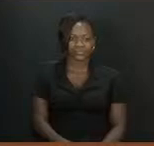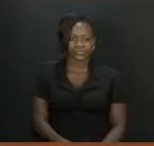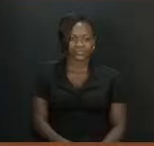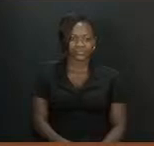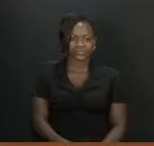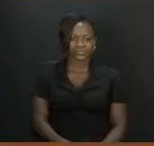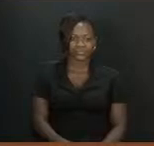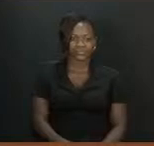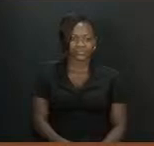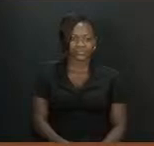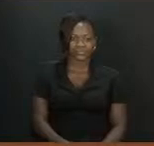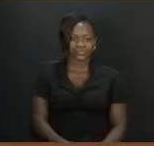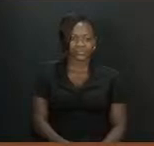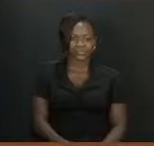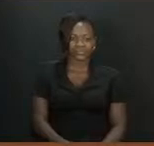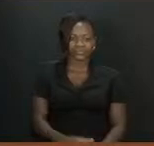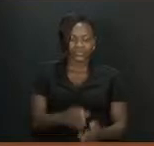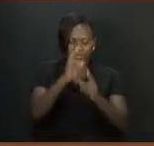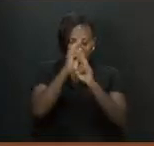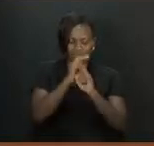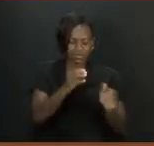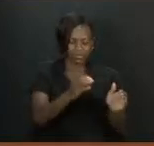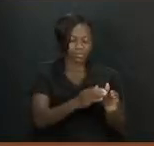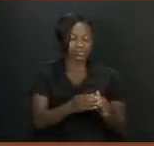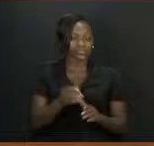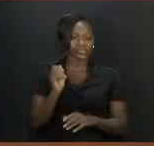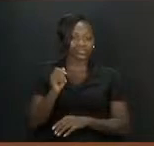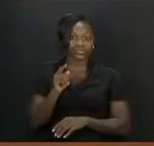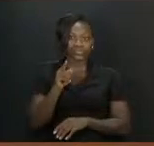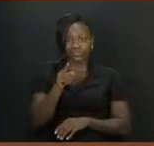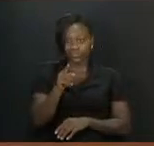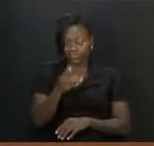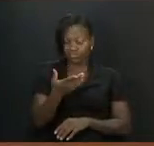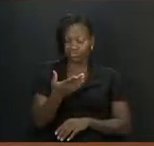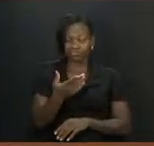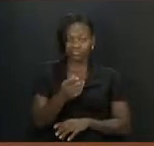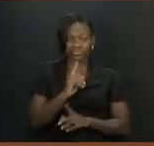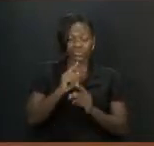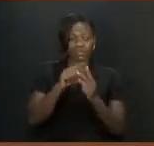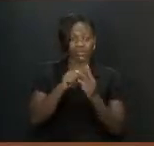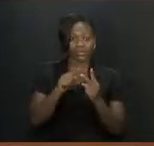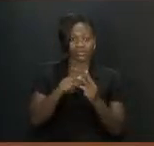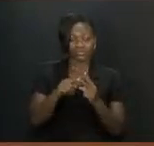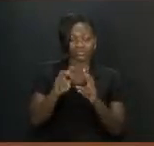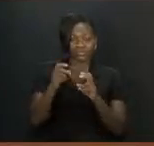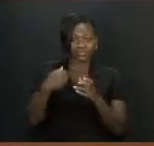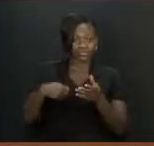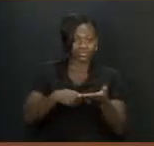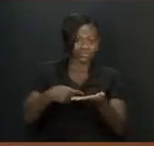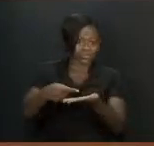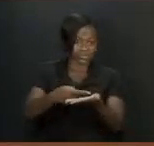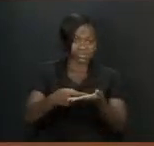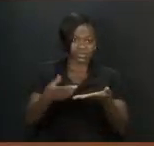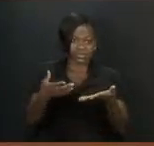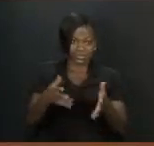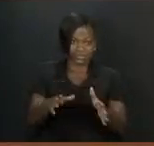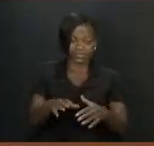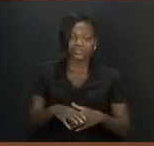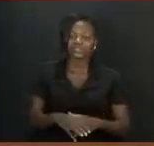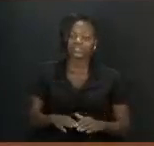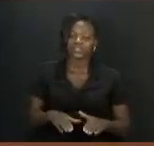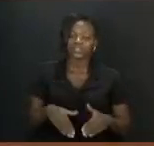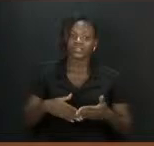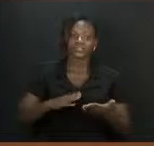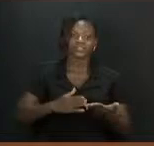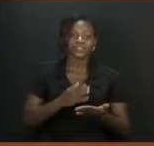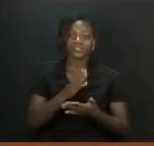honourable Minority Whip, with all due respect, you have raised the issue. It's been deliberated upon, and we've been given